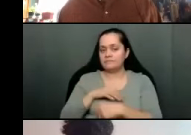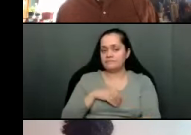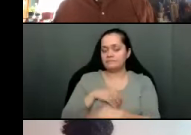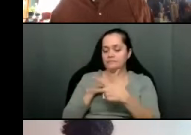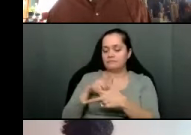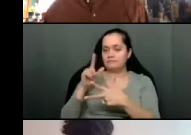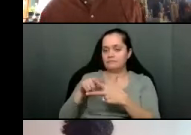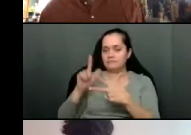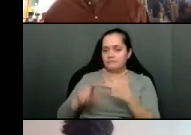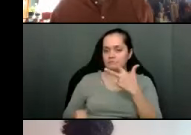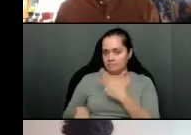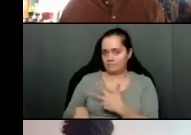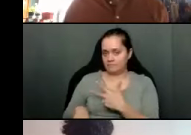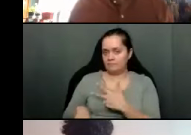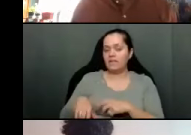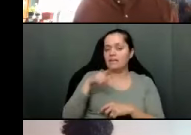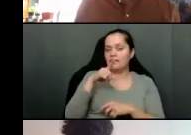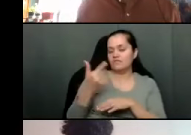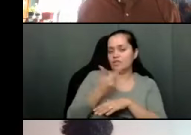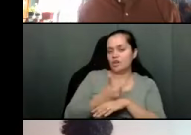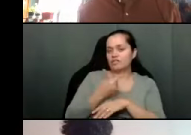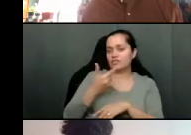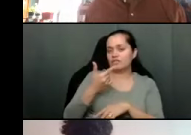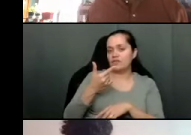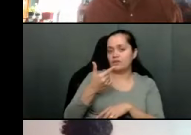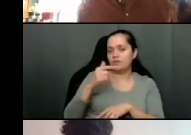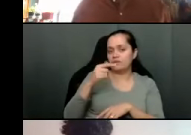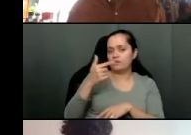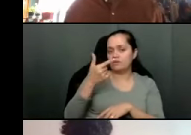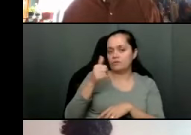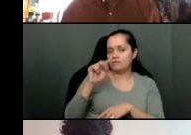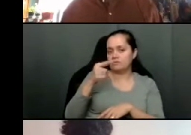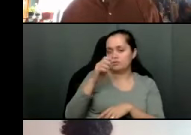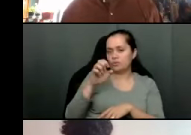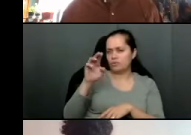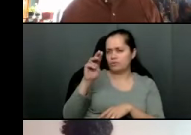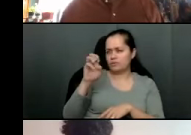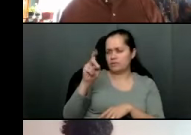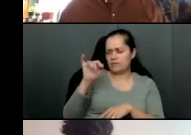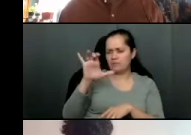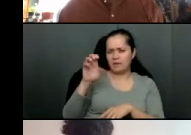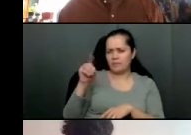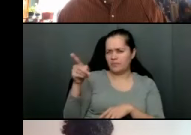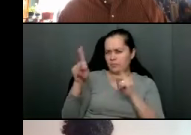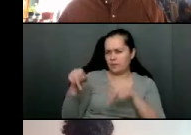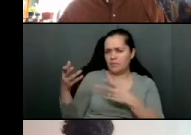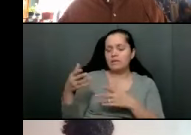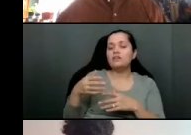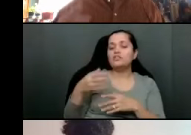So this one is from the geographer George Demko, the art and science of location. So